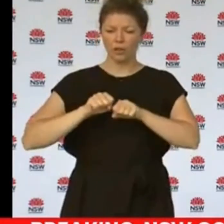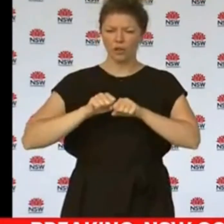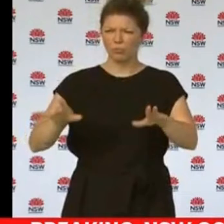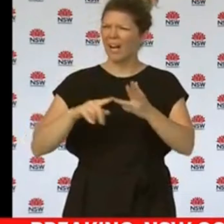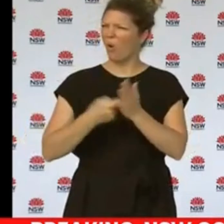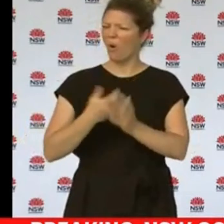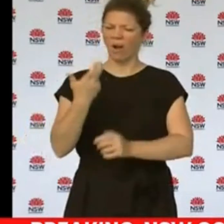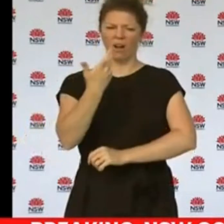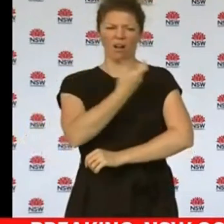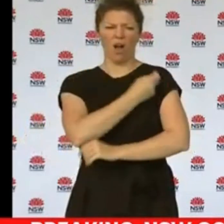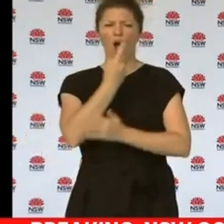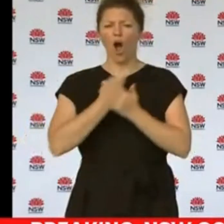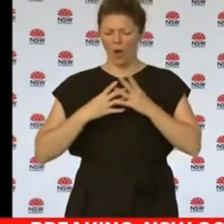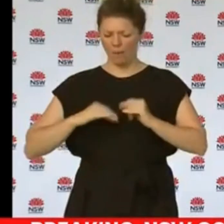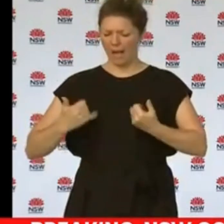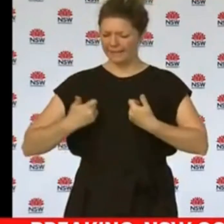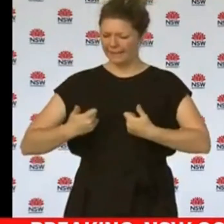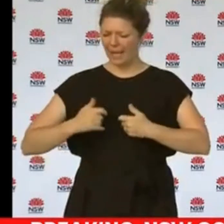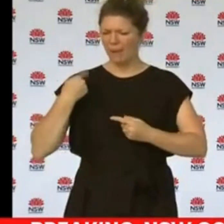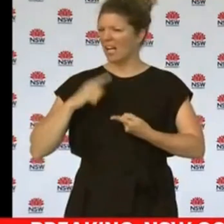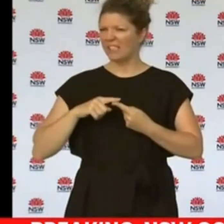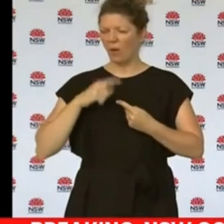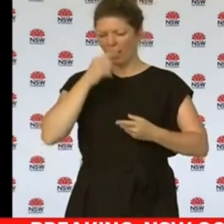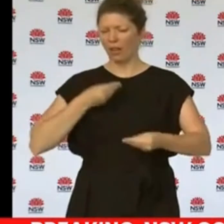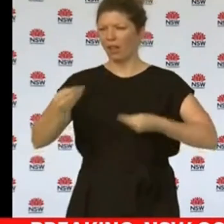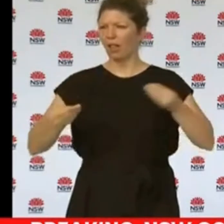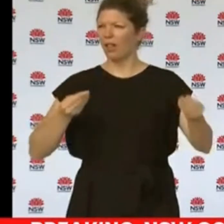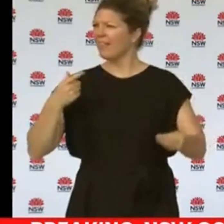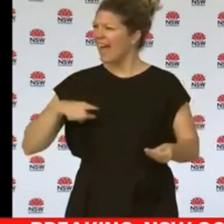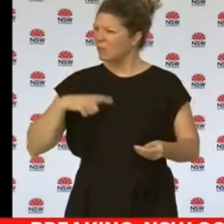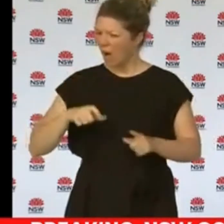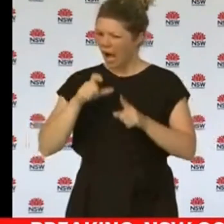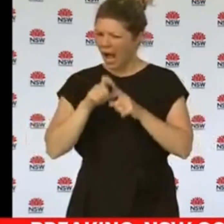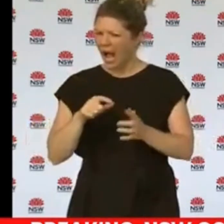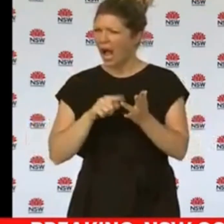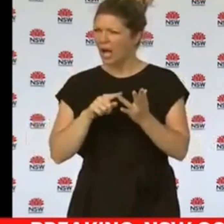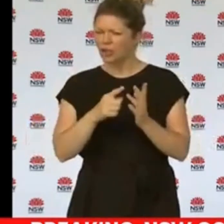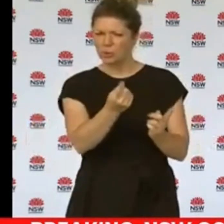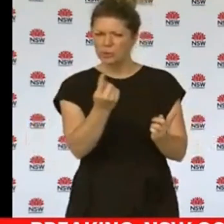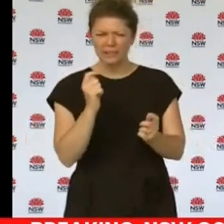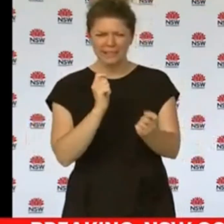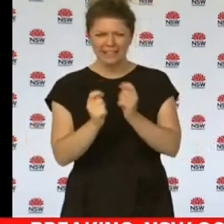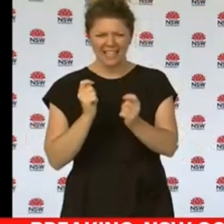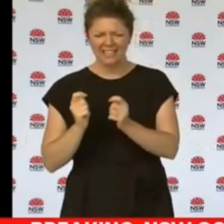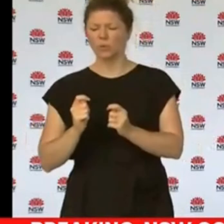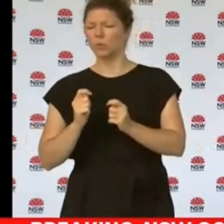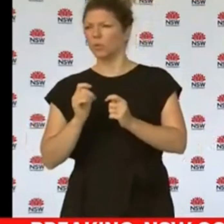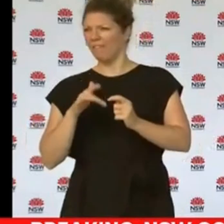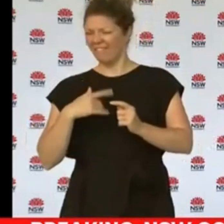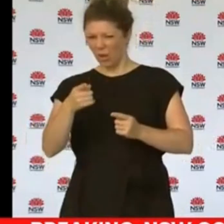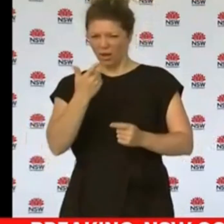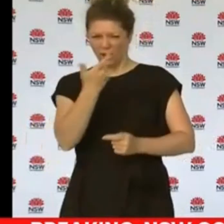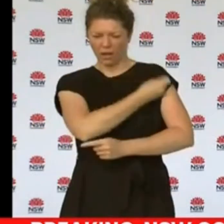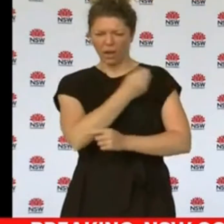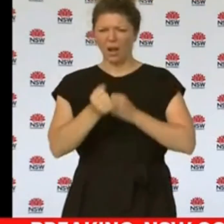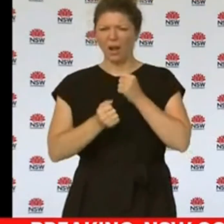this could make it harder as it's rolled out to identify people who have the virus, which could complicate things like